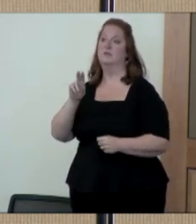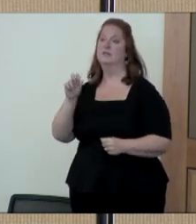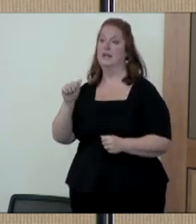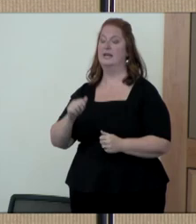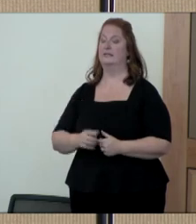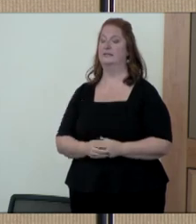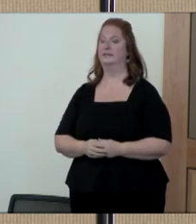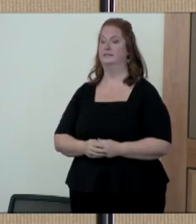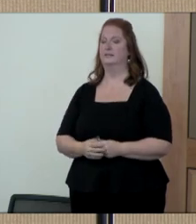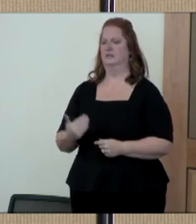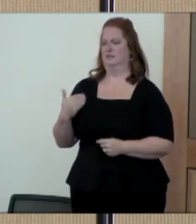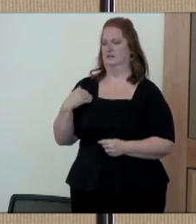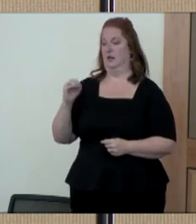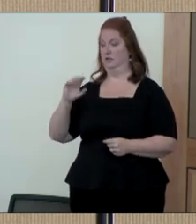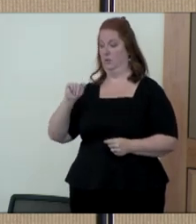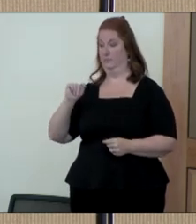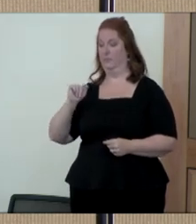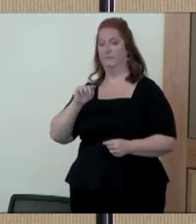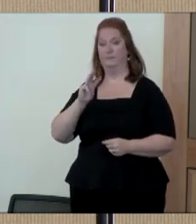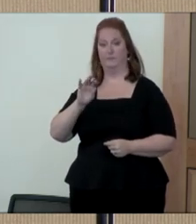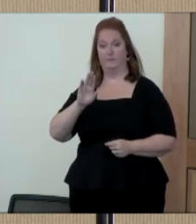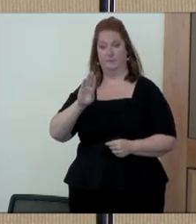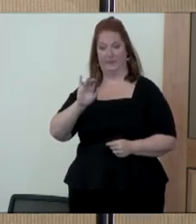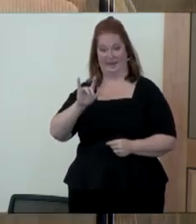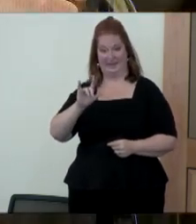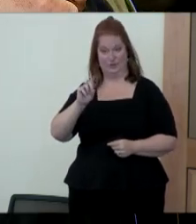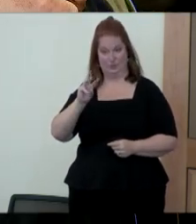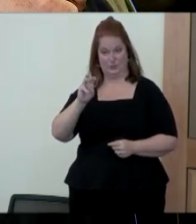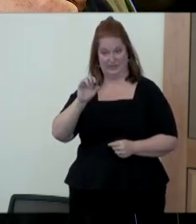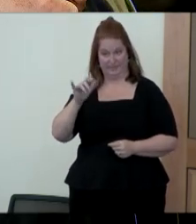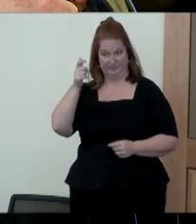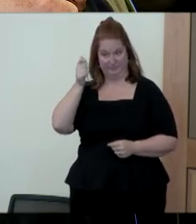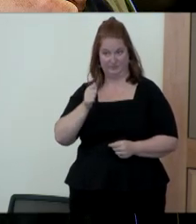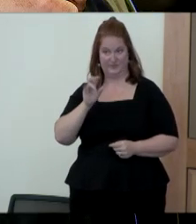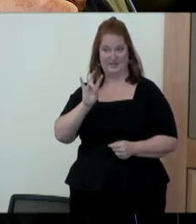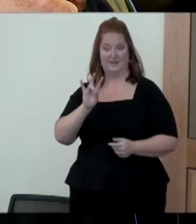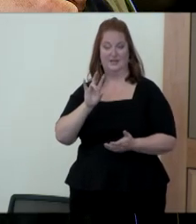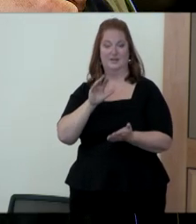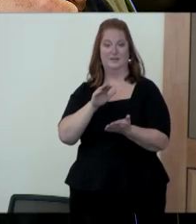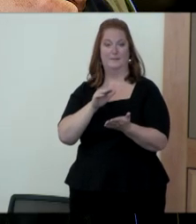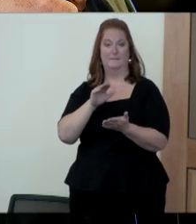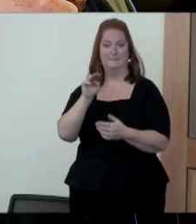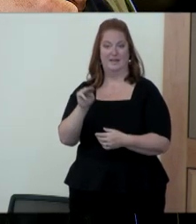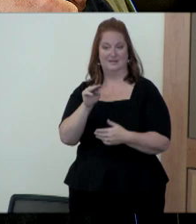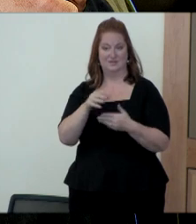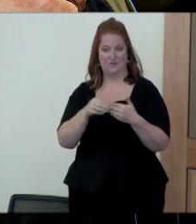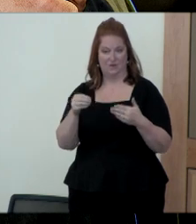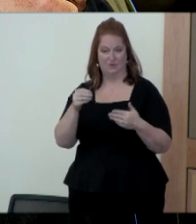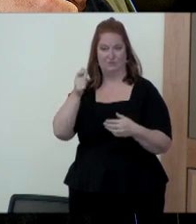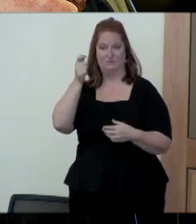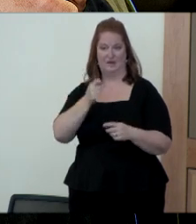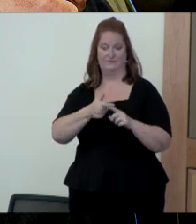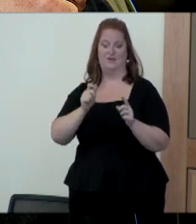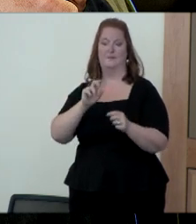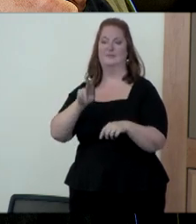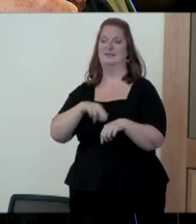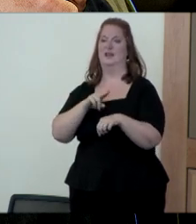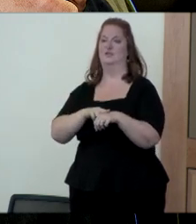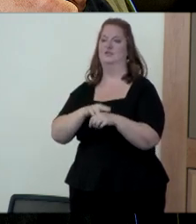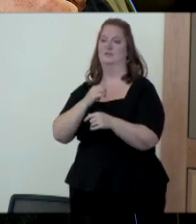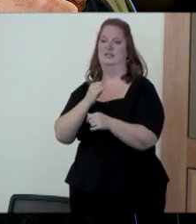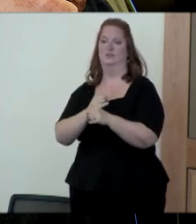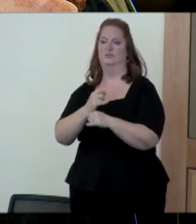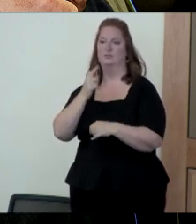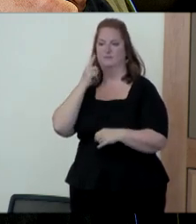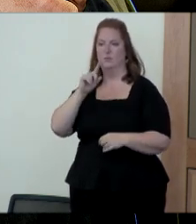back in October, Bill Dewey earned a $7 million grant from the National Institute on